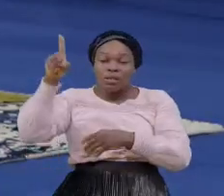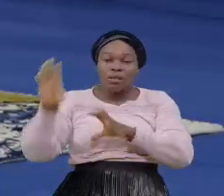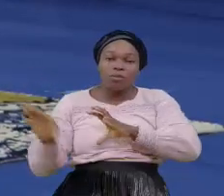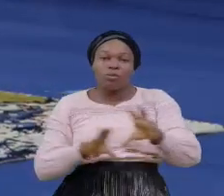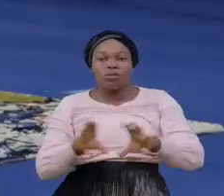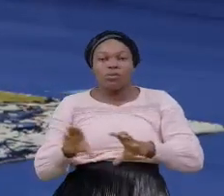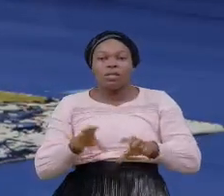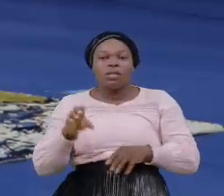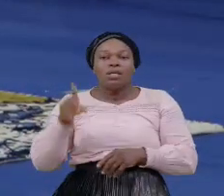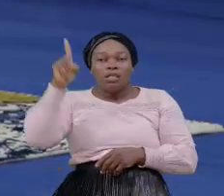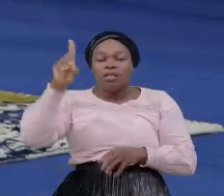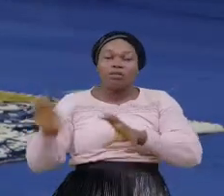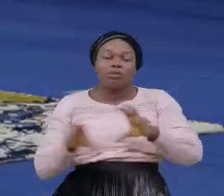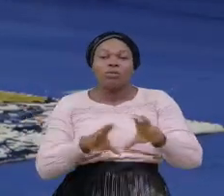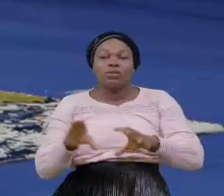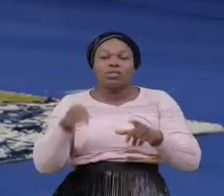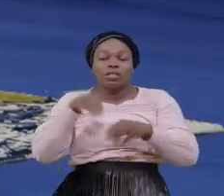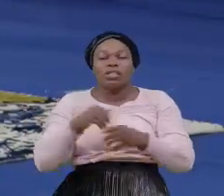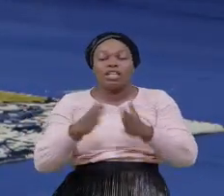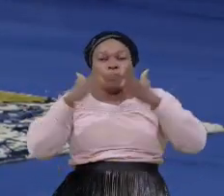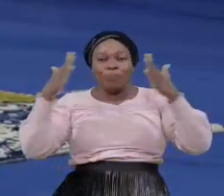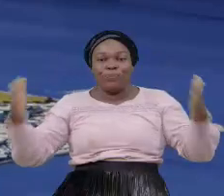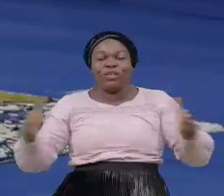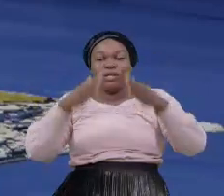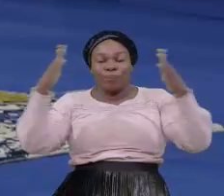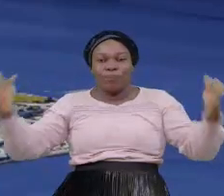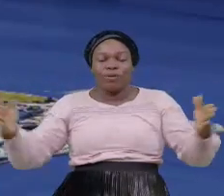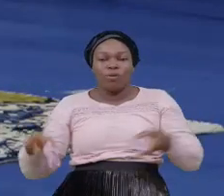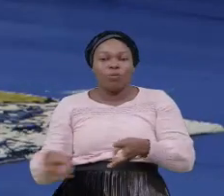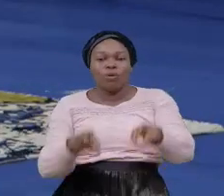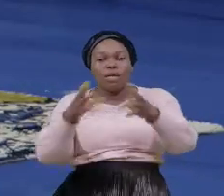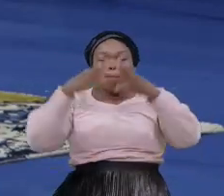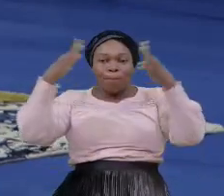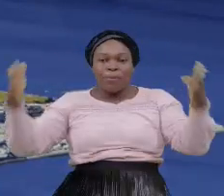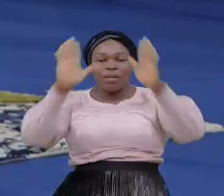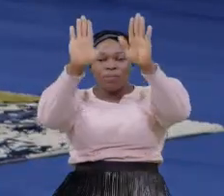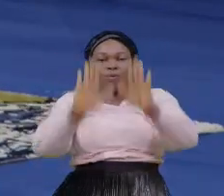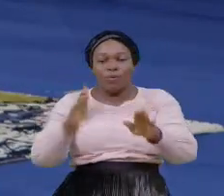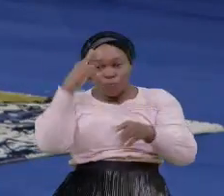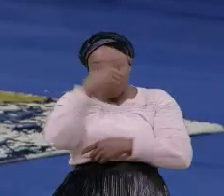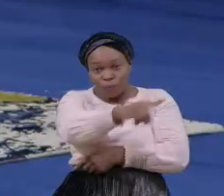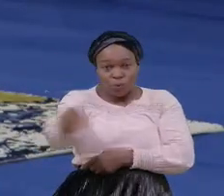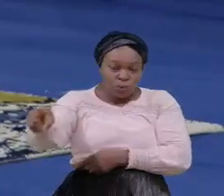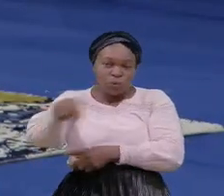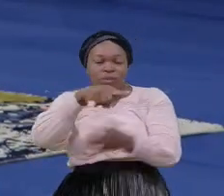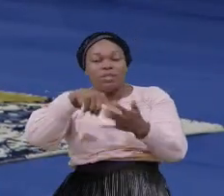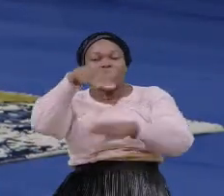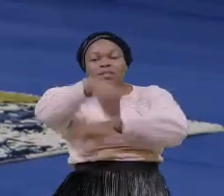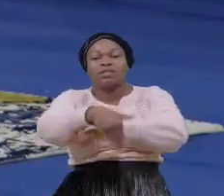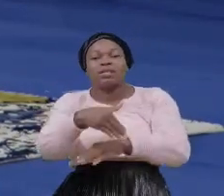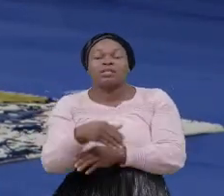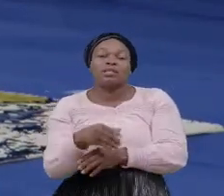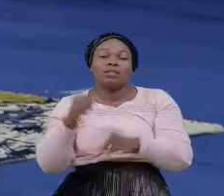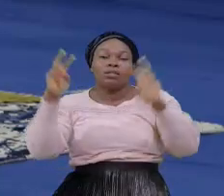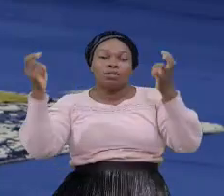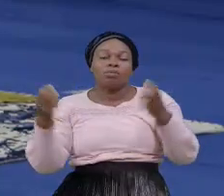a big, big way. Big miracle coming to you tonight. The topic is great